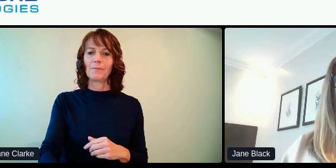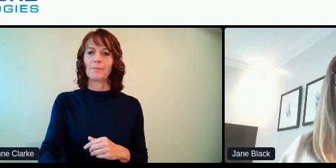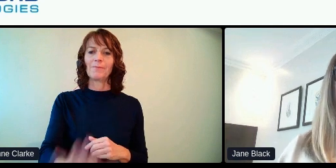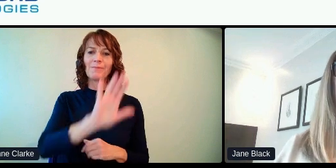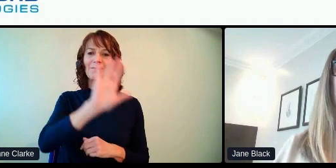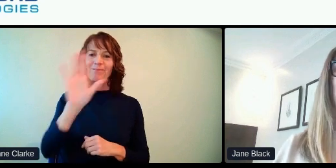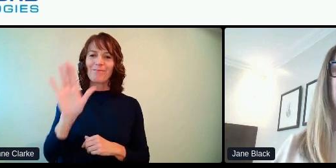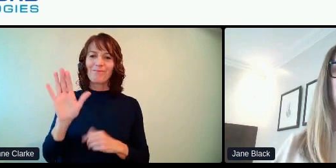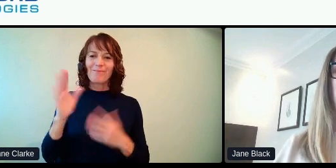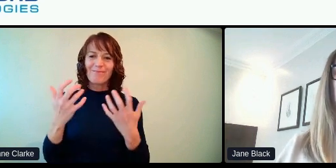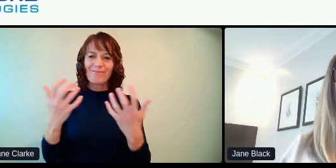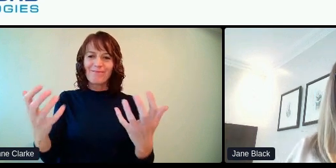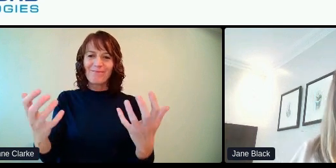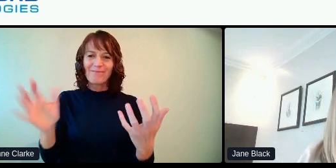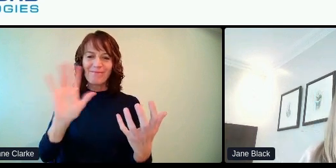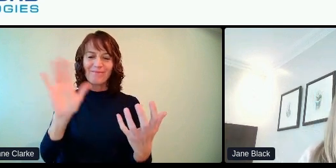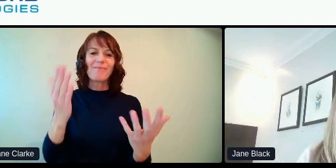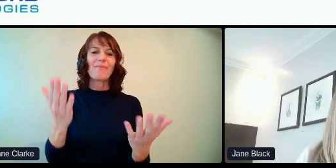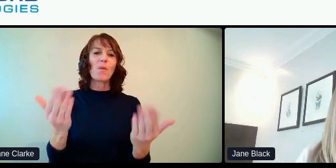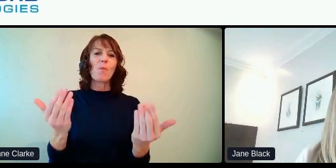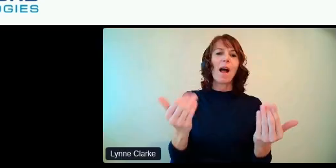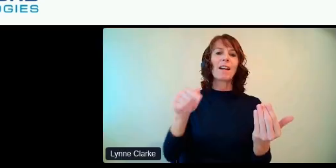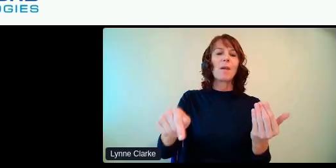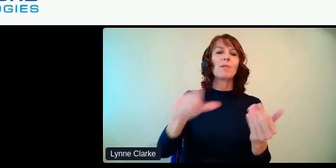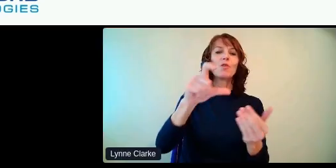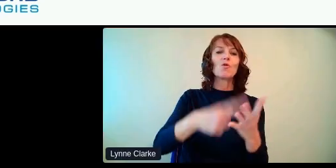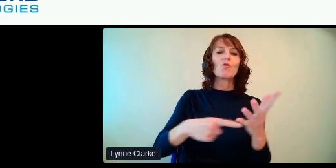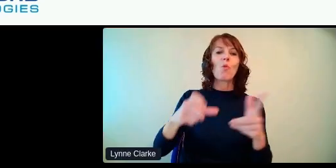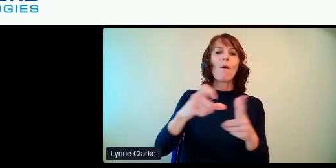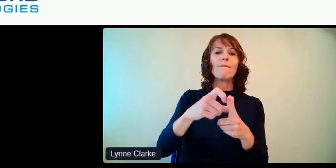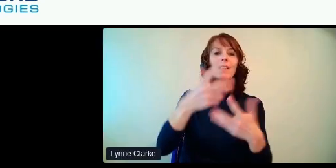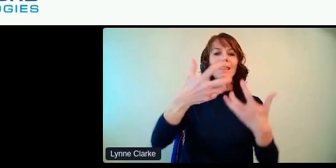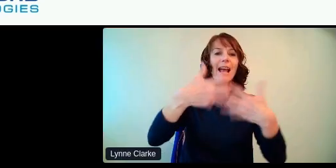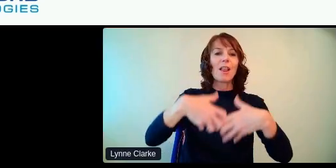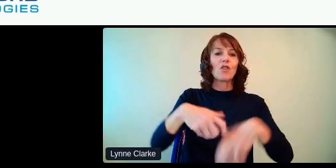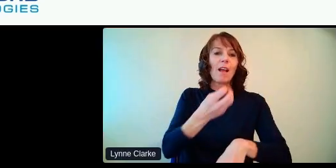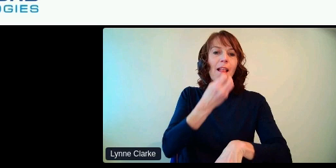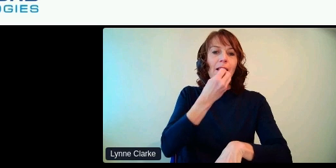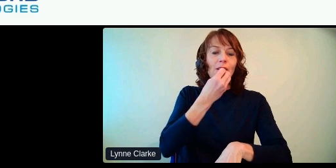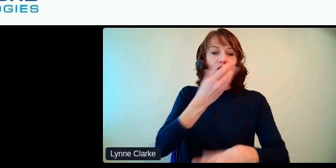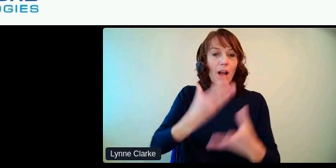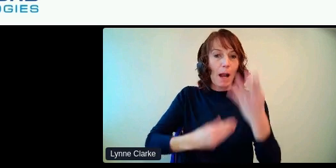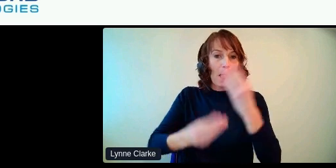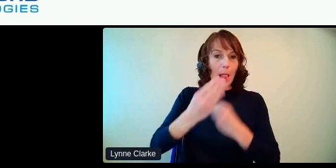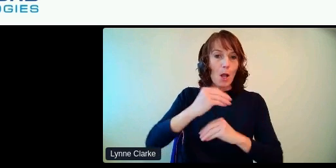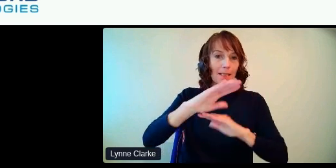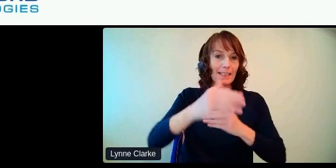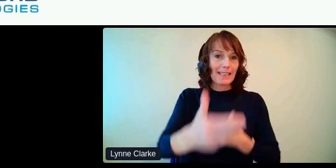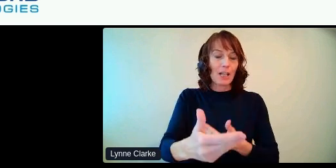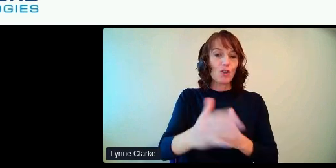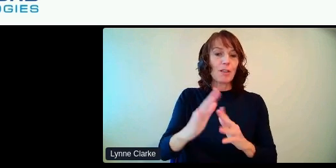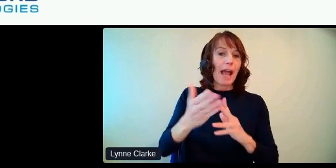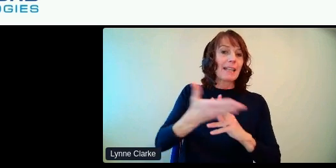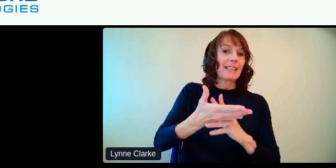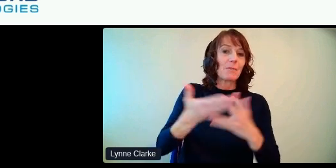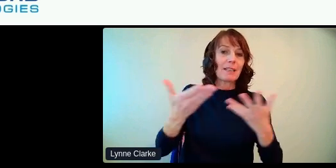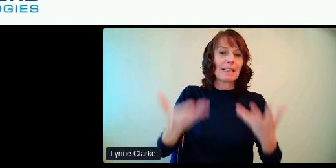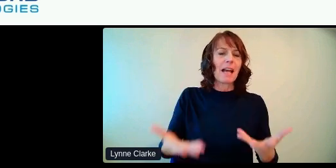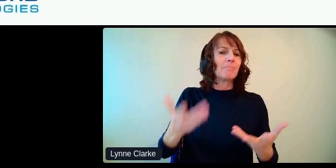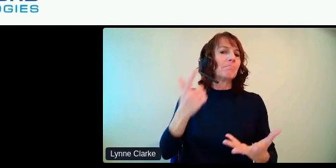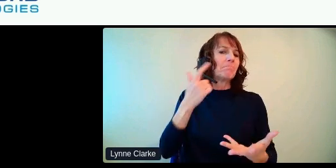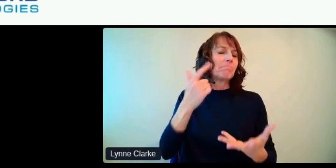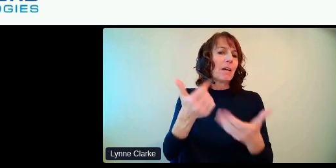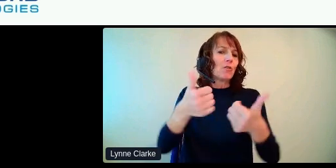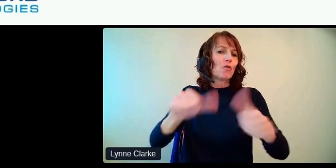Hello everyone, and welcome to Crawford Technologies Lunch and Learn session. Accessibility Now, a simple solution